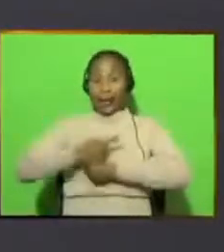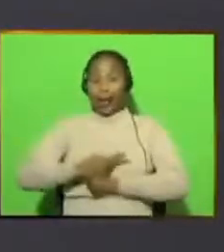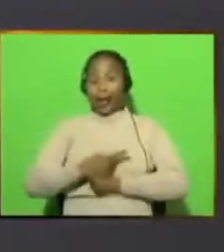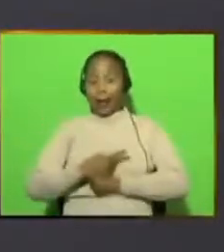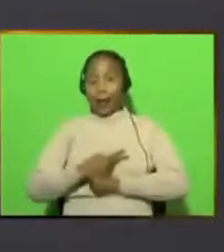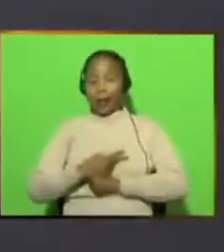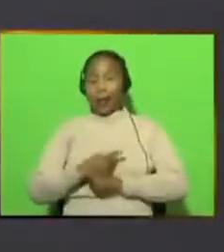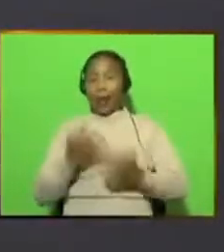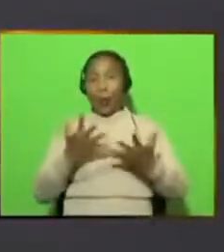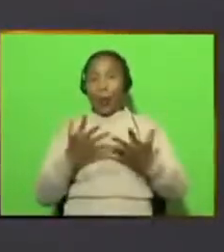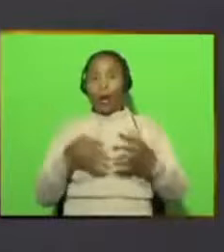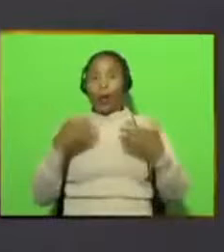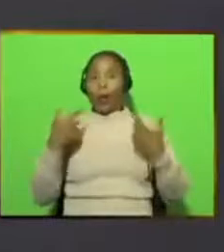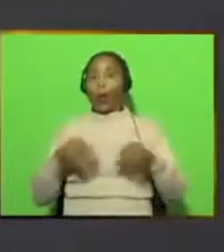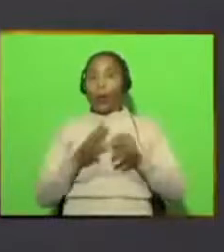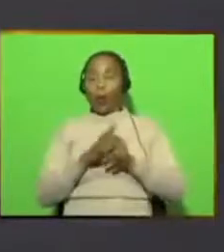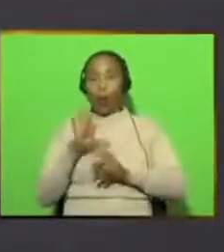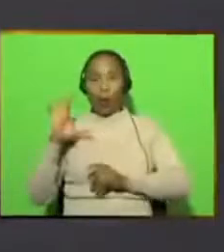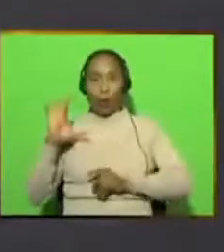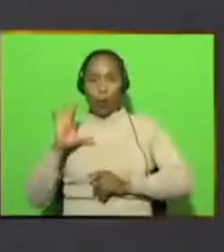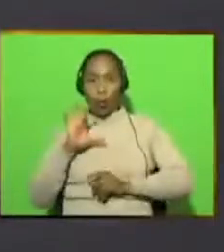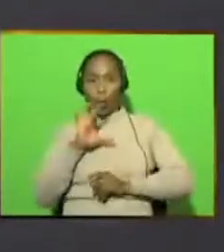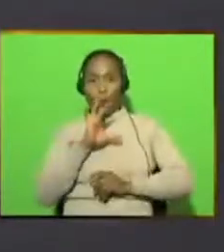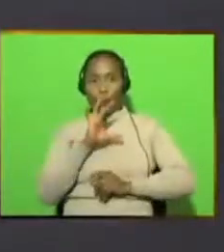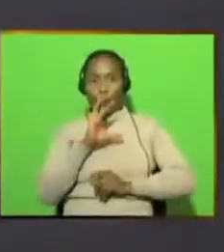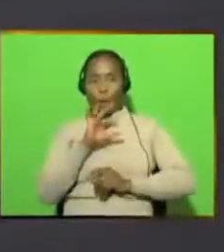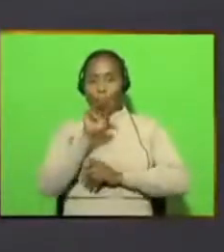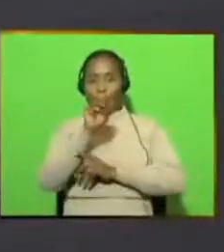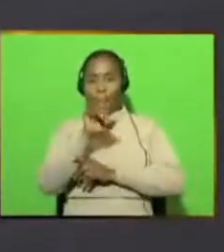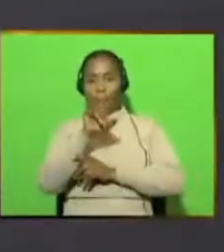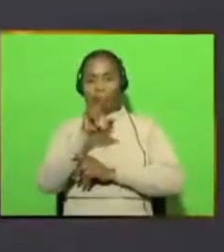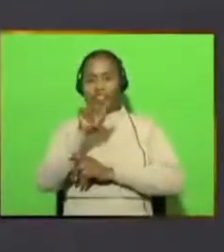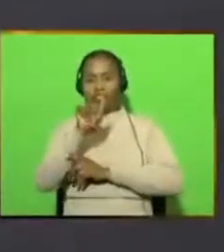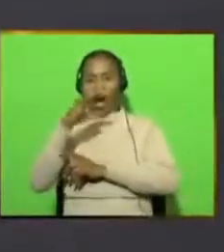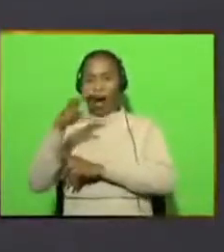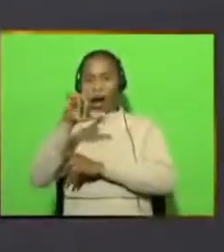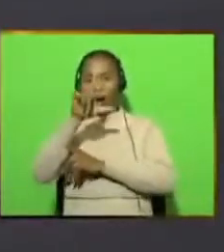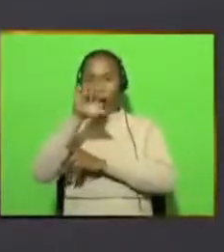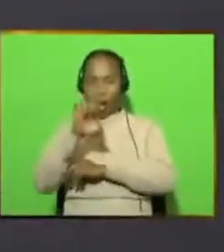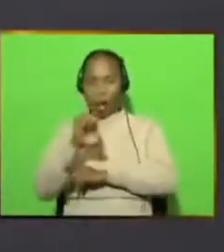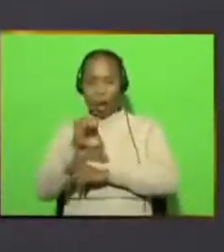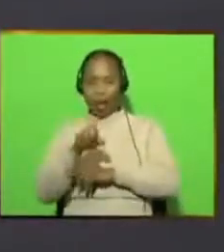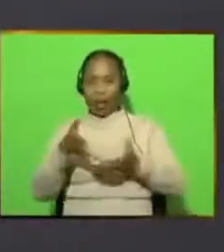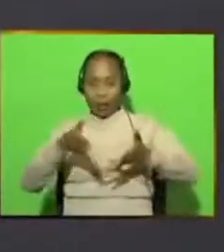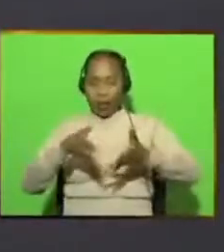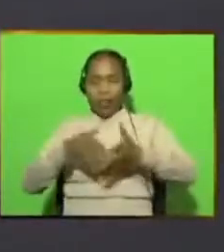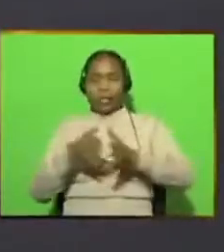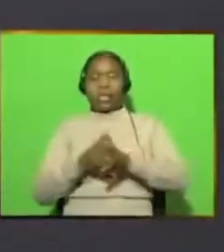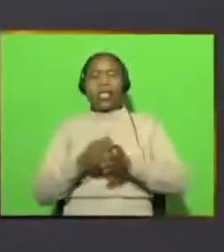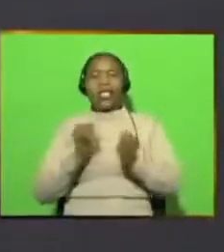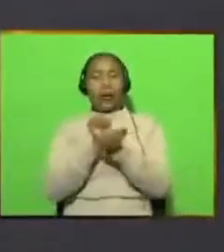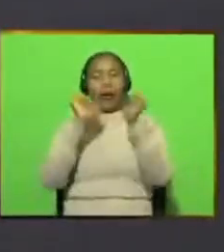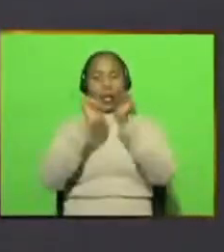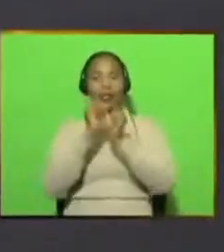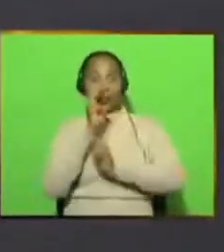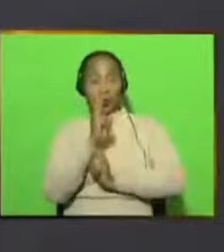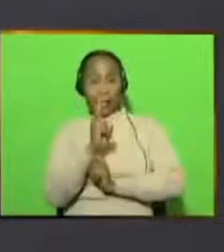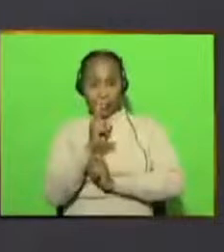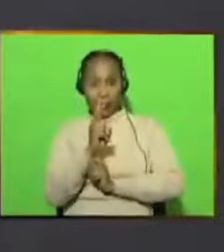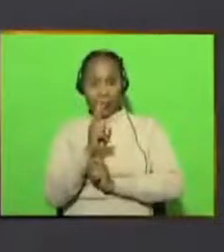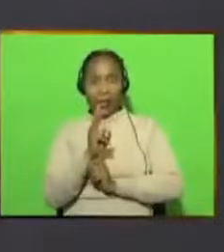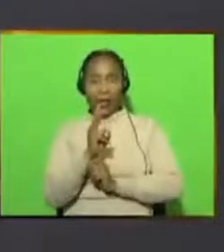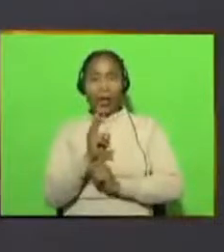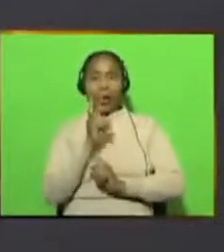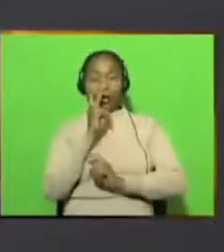the miracle of democracy, the peaceful transfer of power from one administration to the